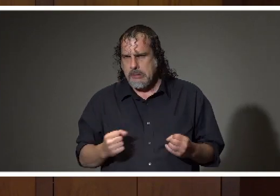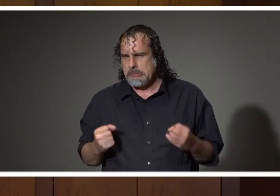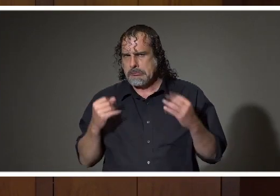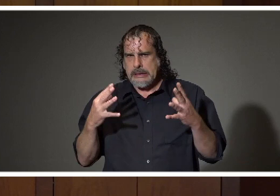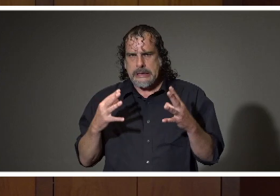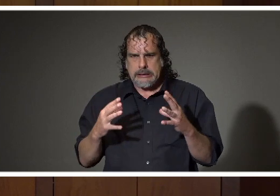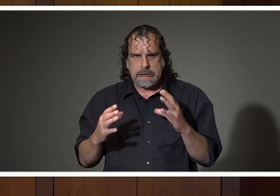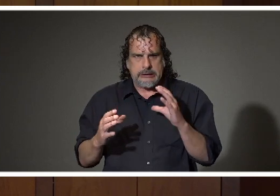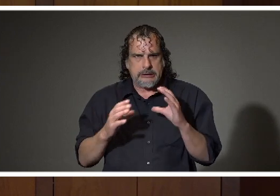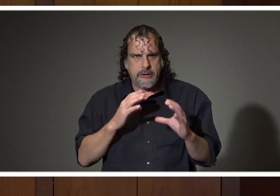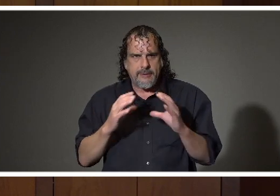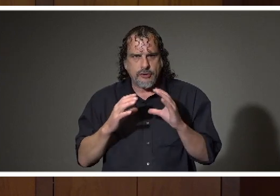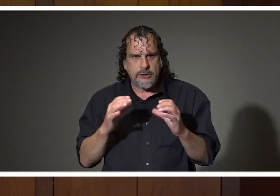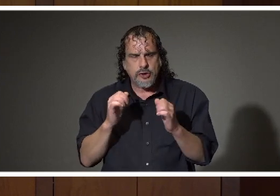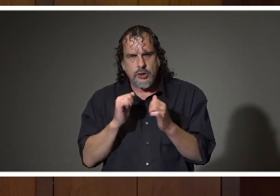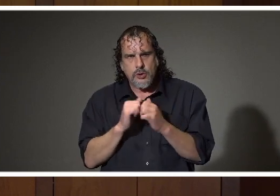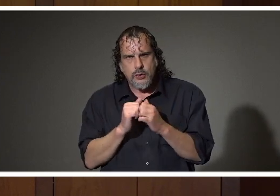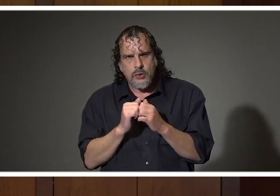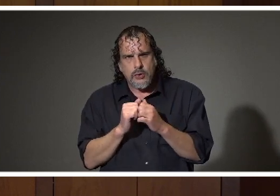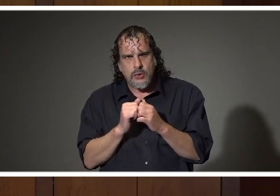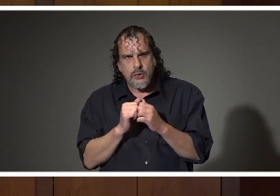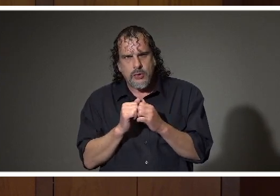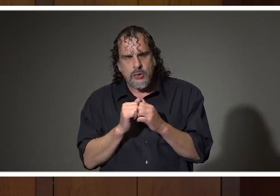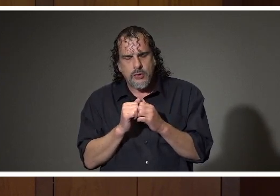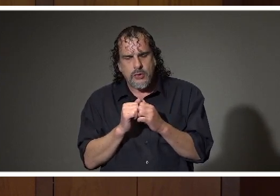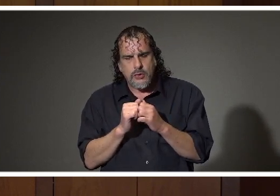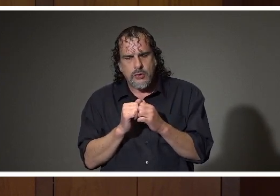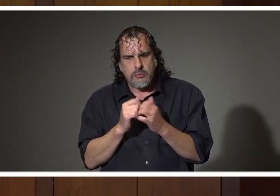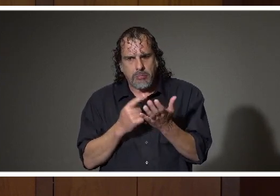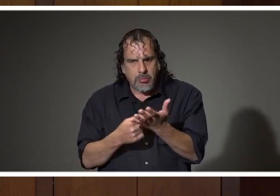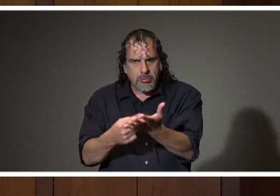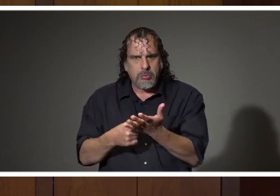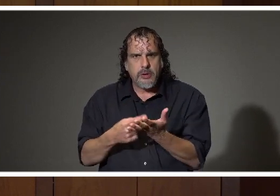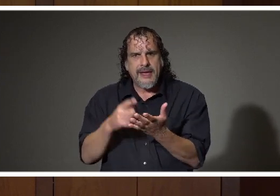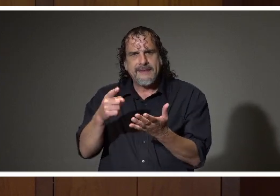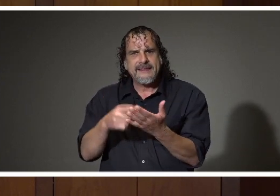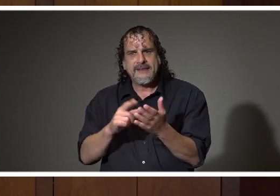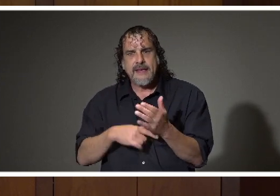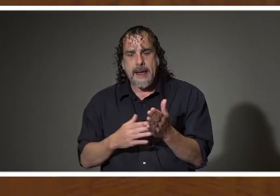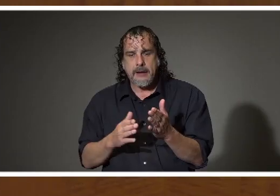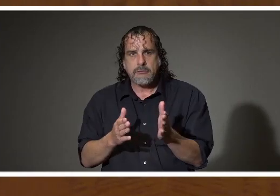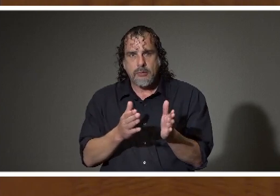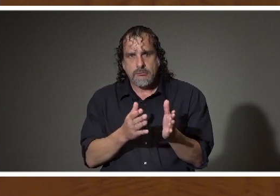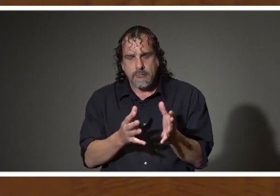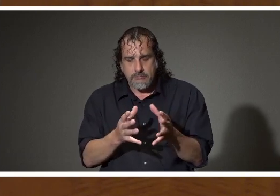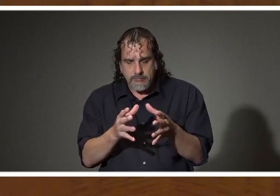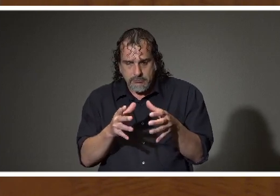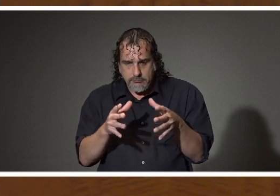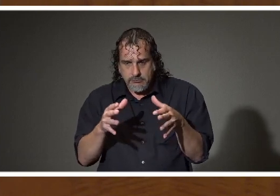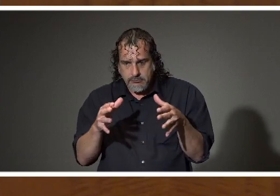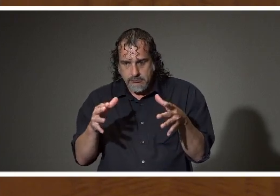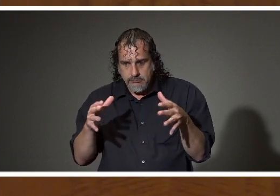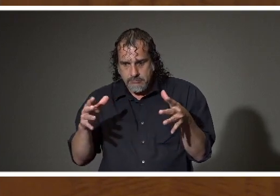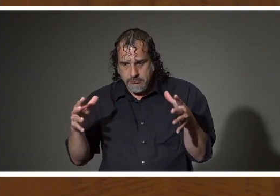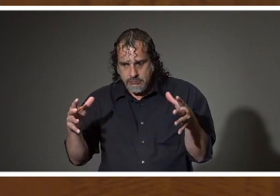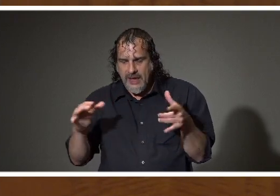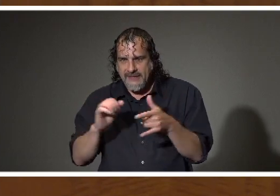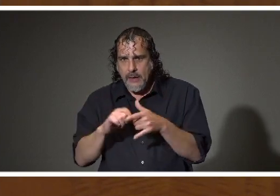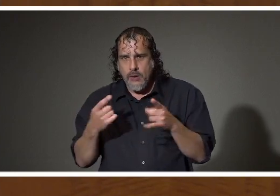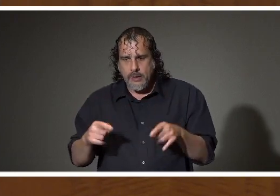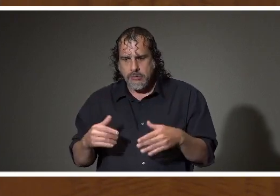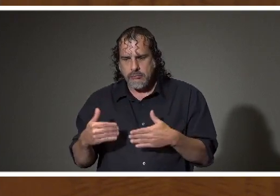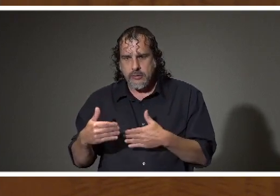and this is a growth pattern that will continue as we move over the next several